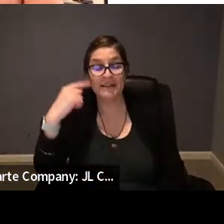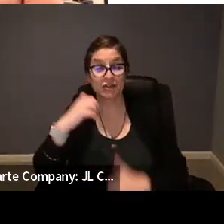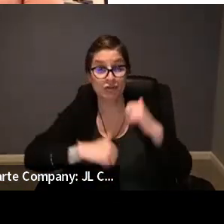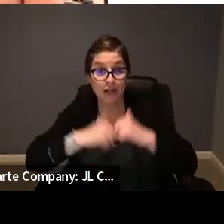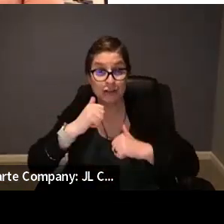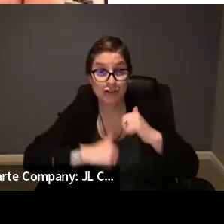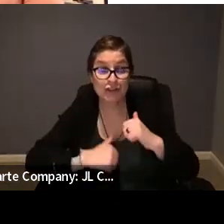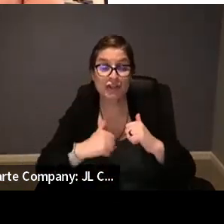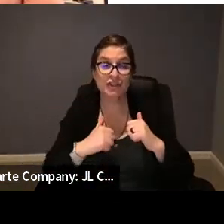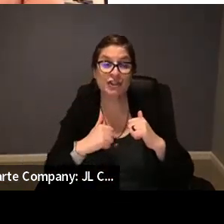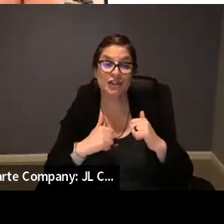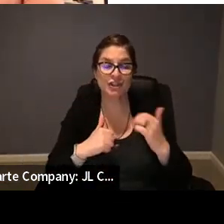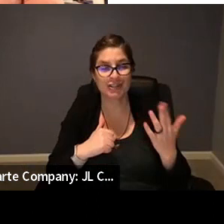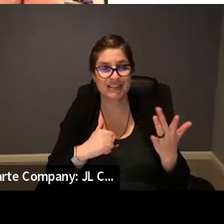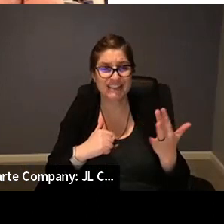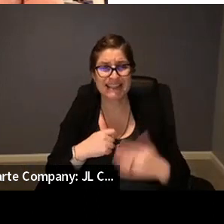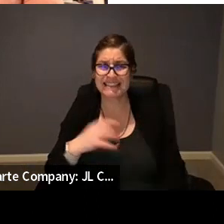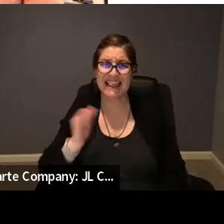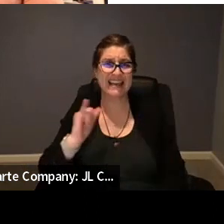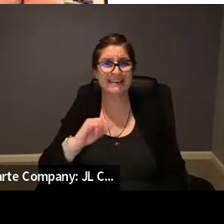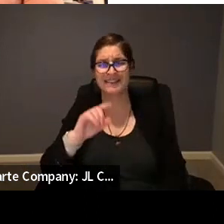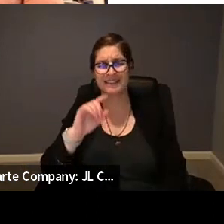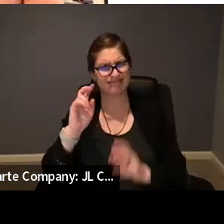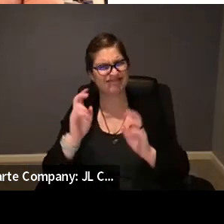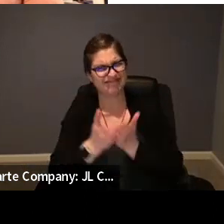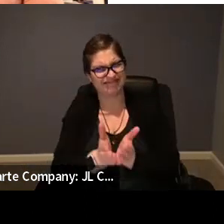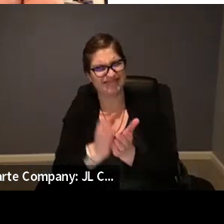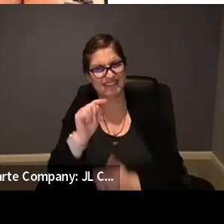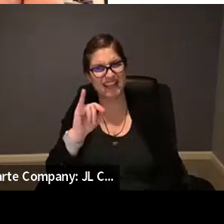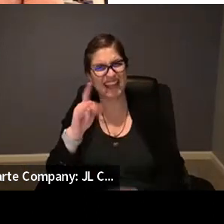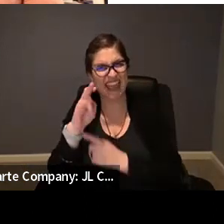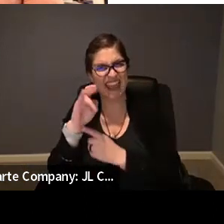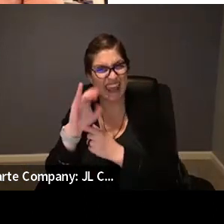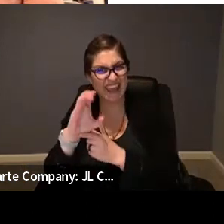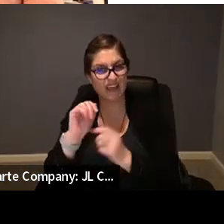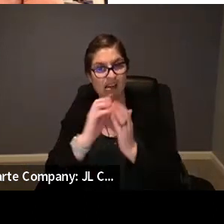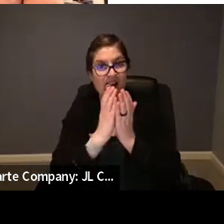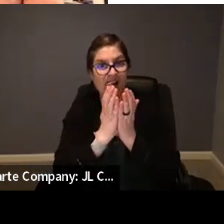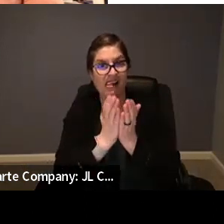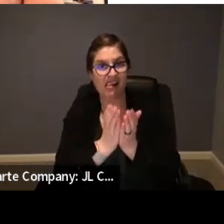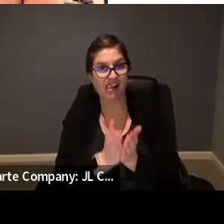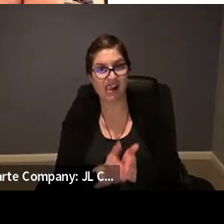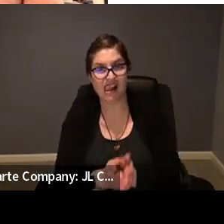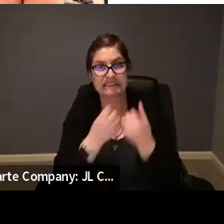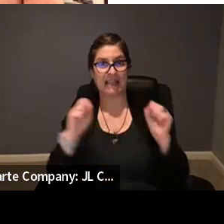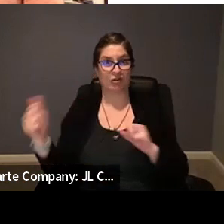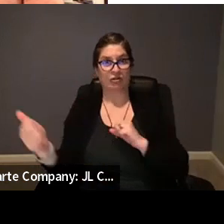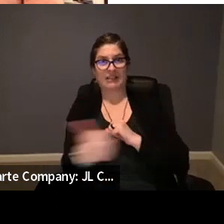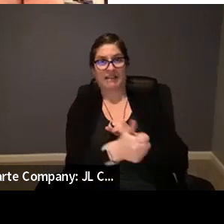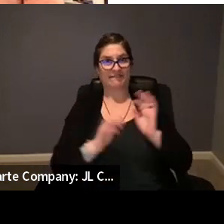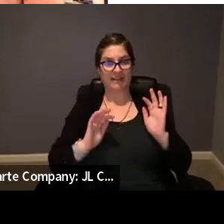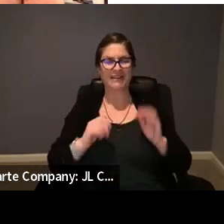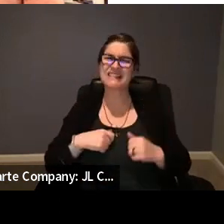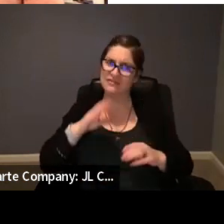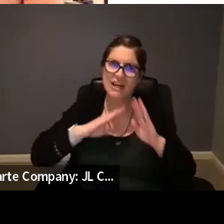just kind of been like the Titanic, every man for himself. And it is frustrating because it just kind of makes